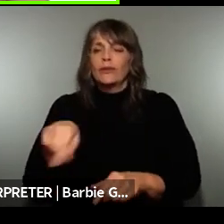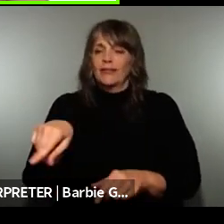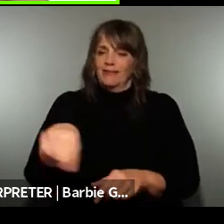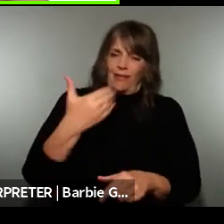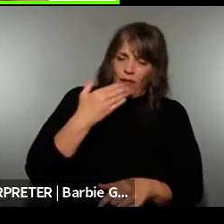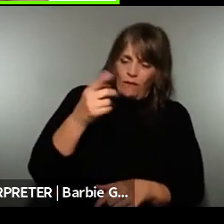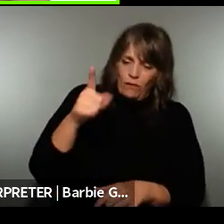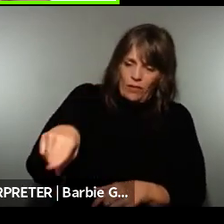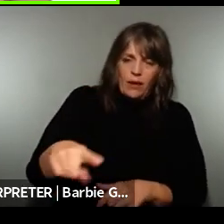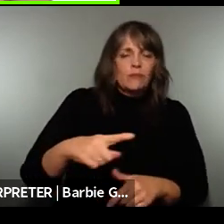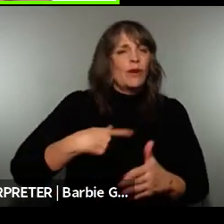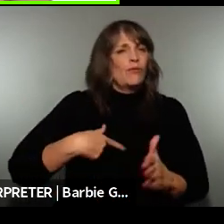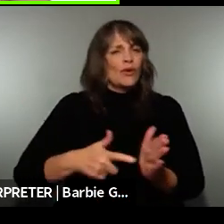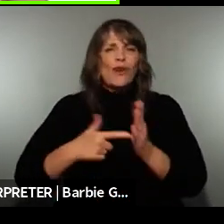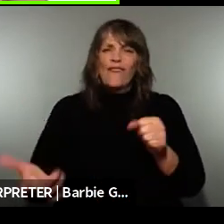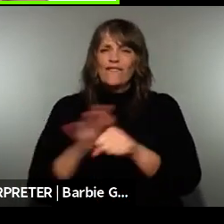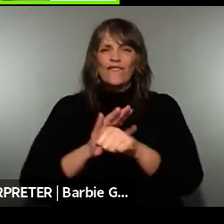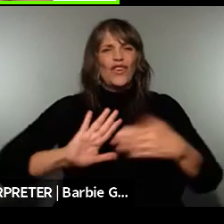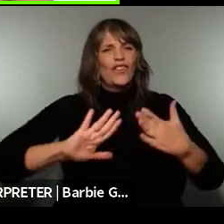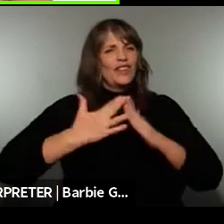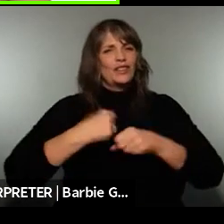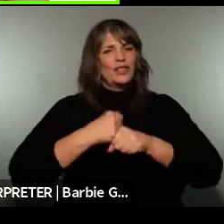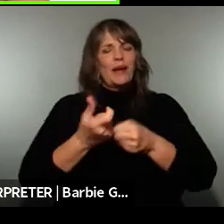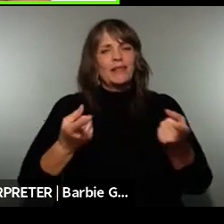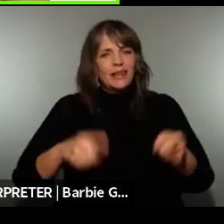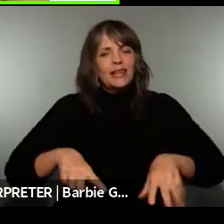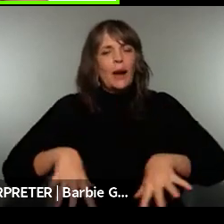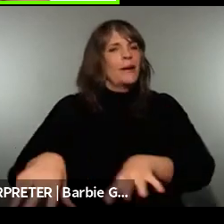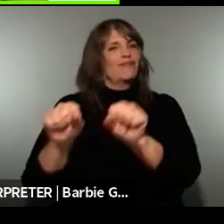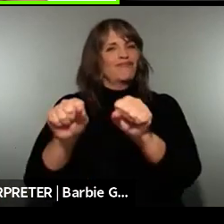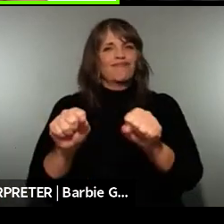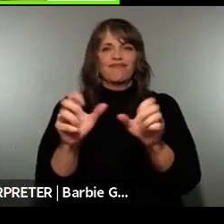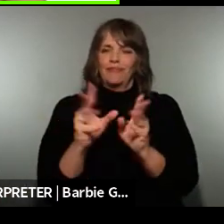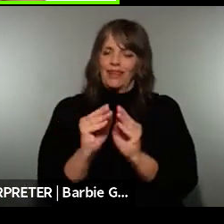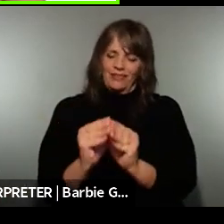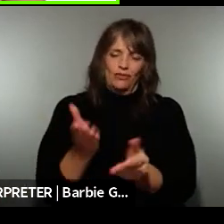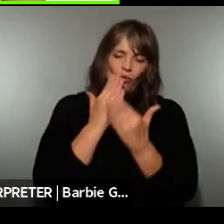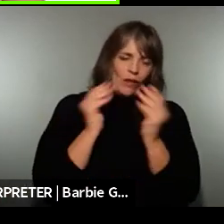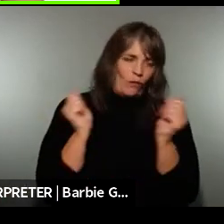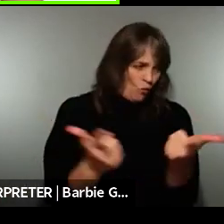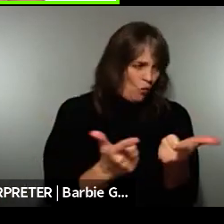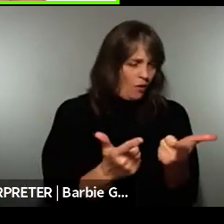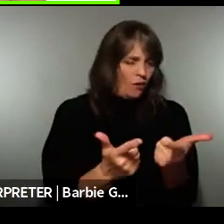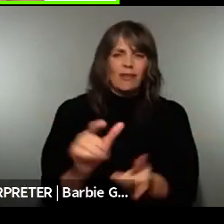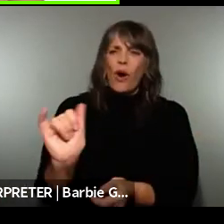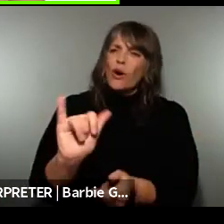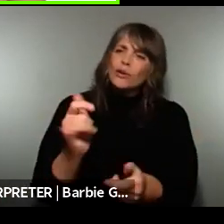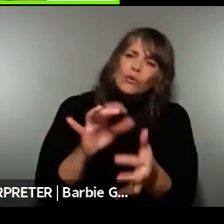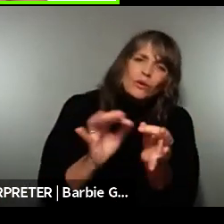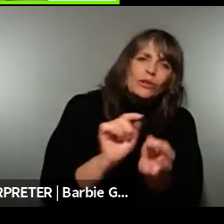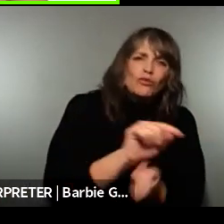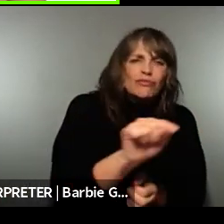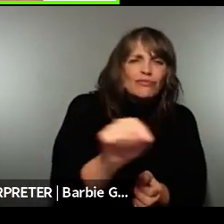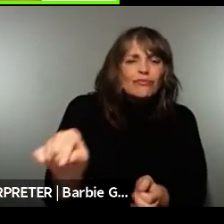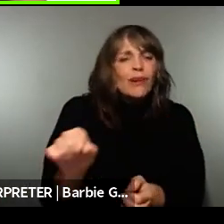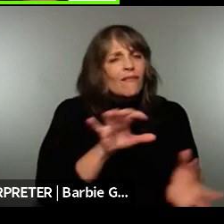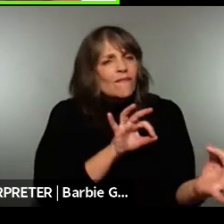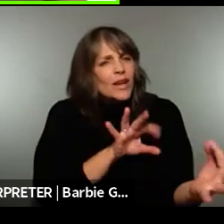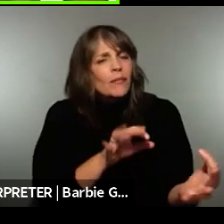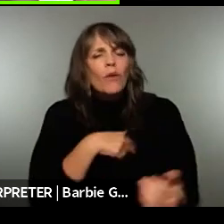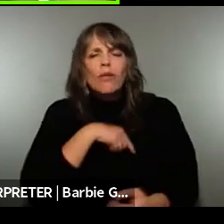very grateful. We also just wanted to mention, we'd love feedback from any of y'all. Our goal with